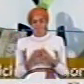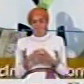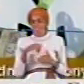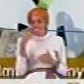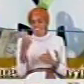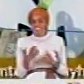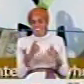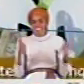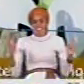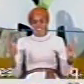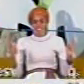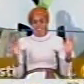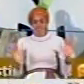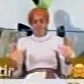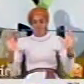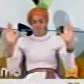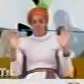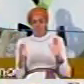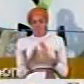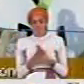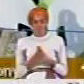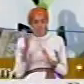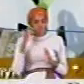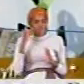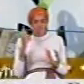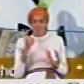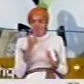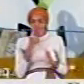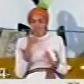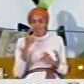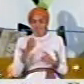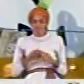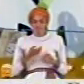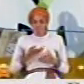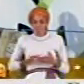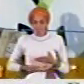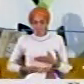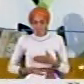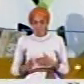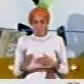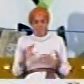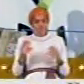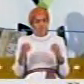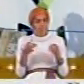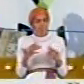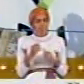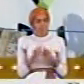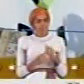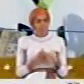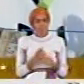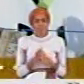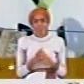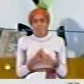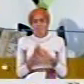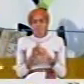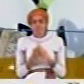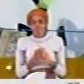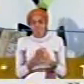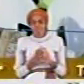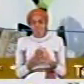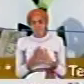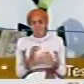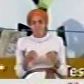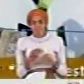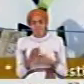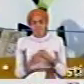supernatural. Deaf and dumb from birth. How many years is she? How many years? Ask the